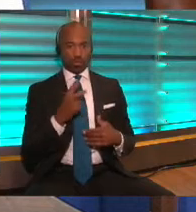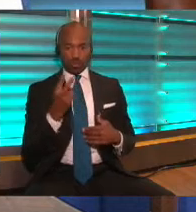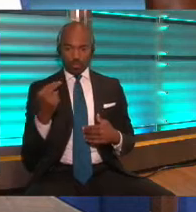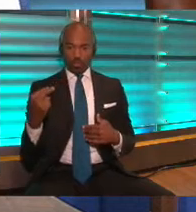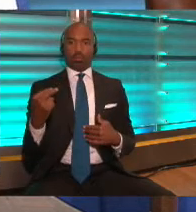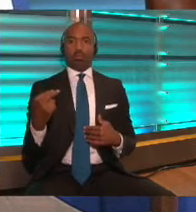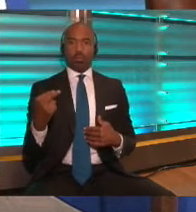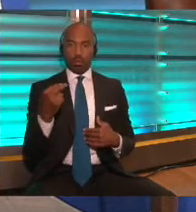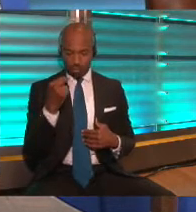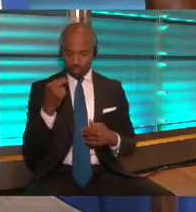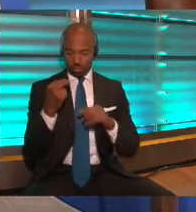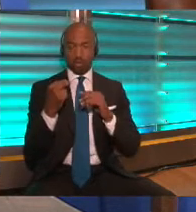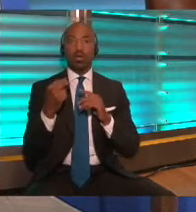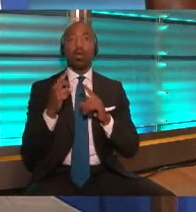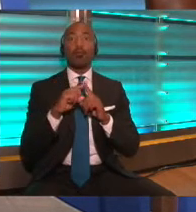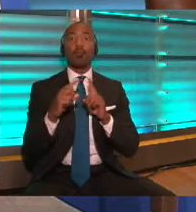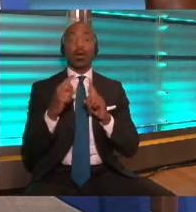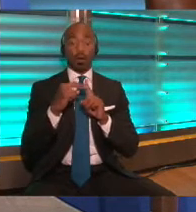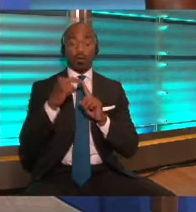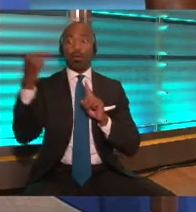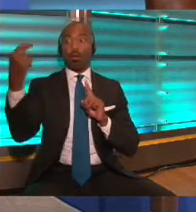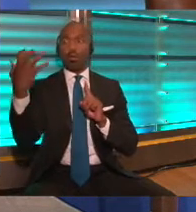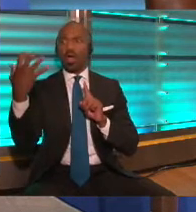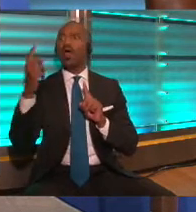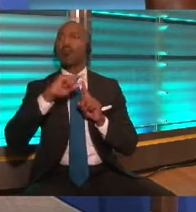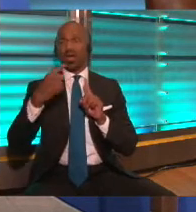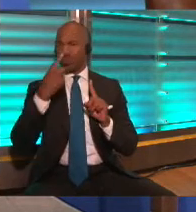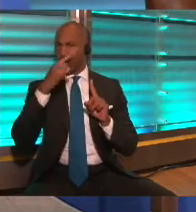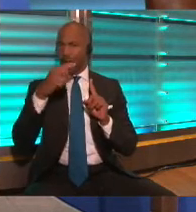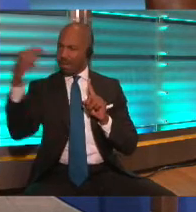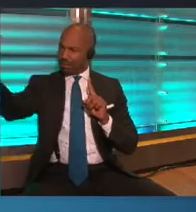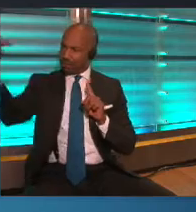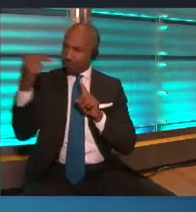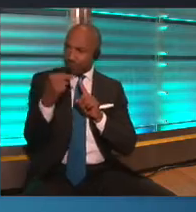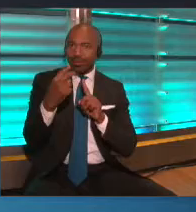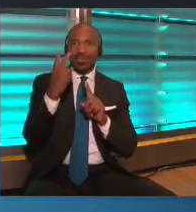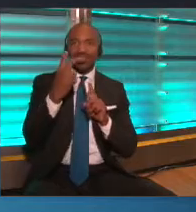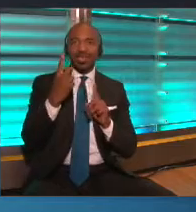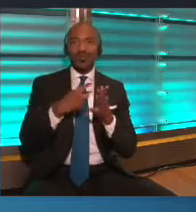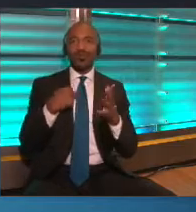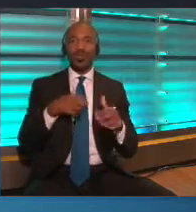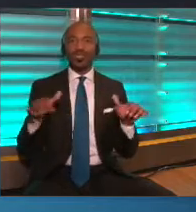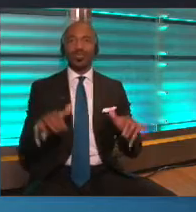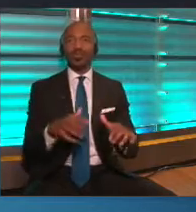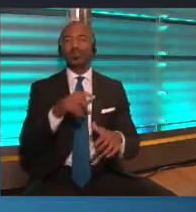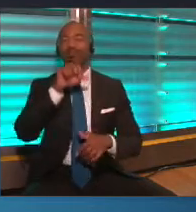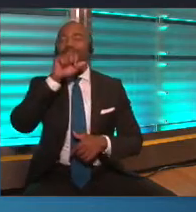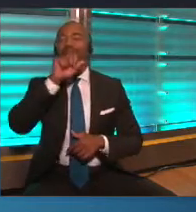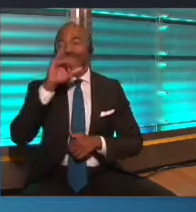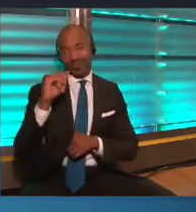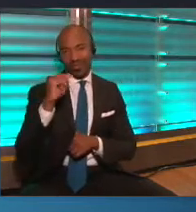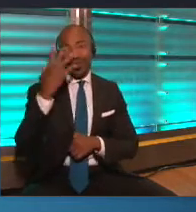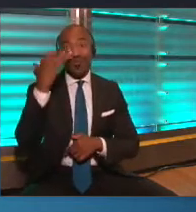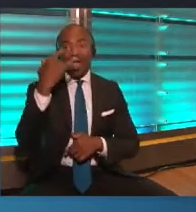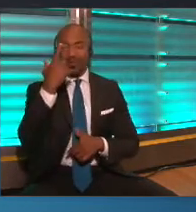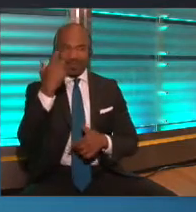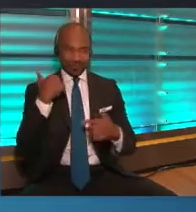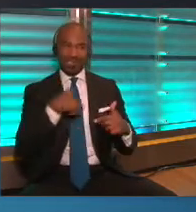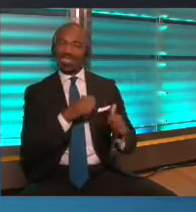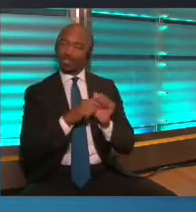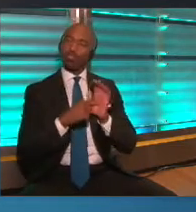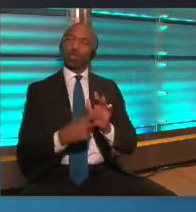us, this level of transparency and this authentic look at what we do is something that we love, because it enables us to show our